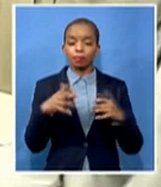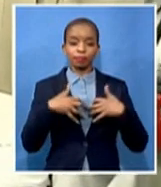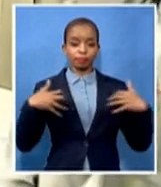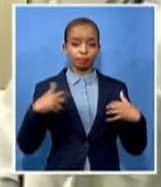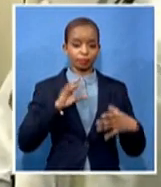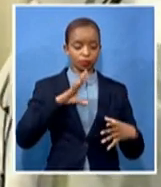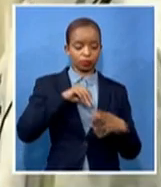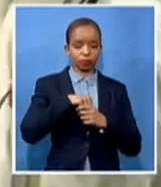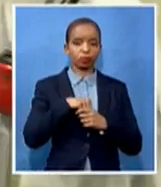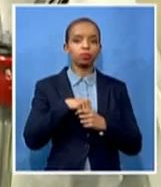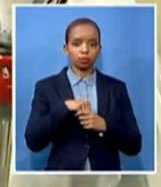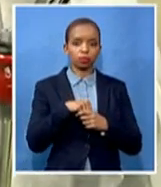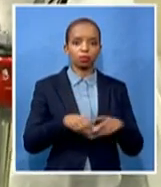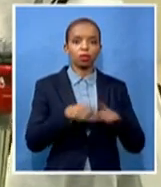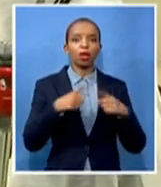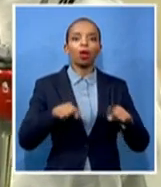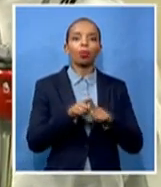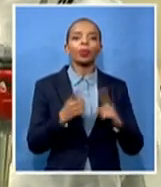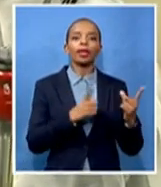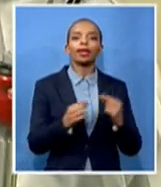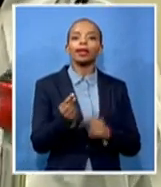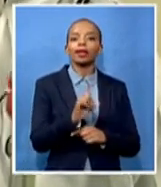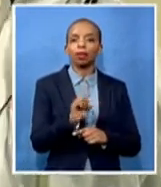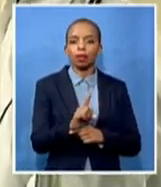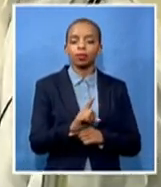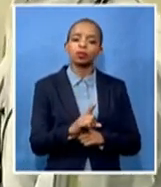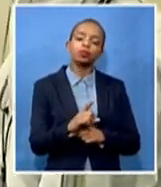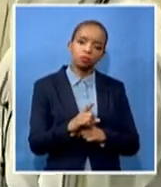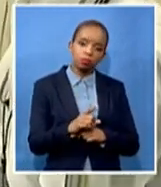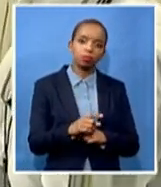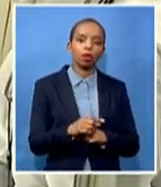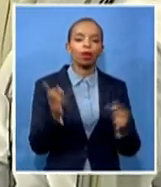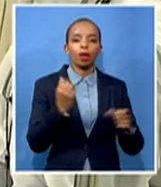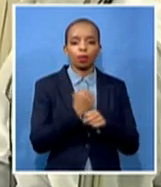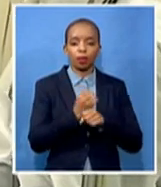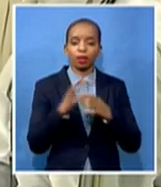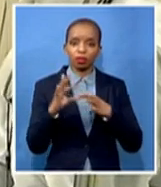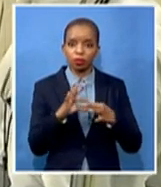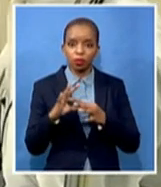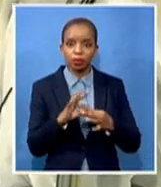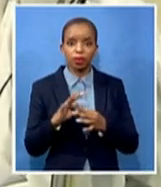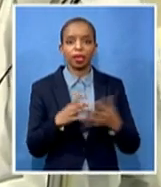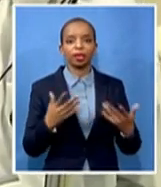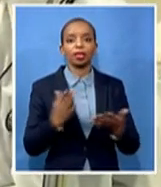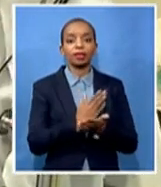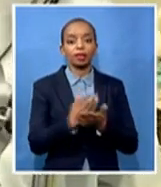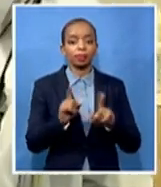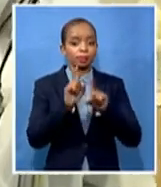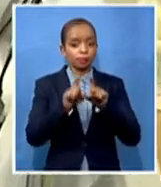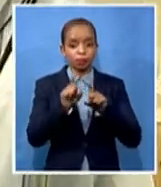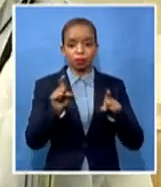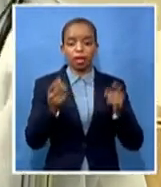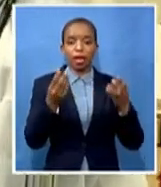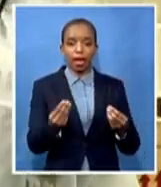banded together, and we do try and support each other as much as possible. And if someone does come in with symptoms, we don't let them stay and